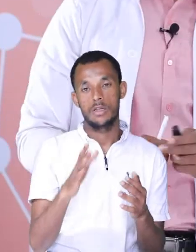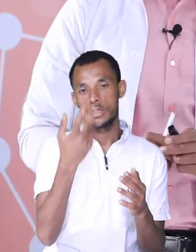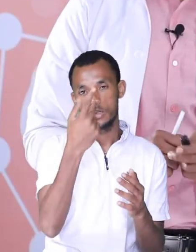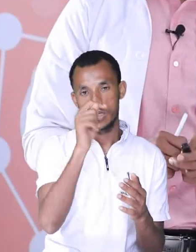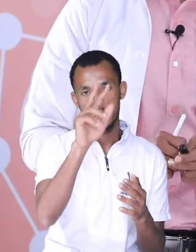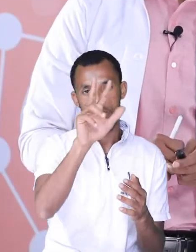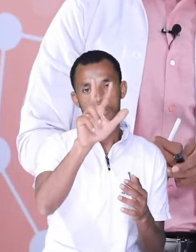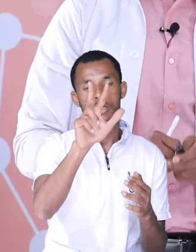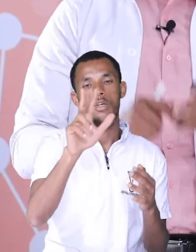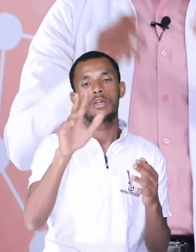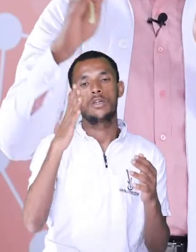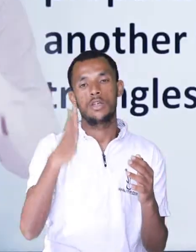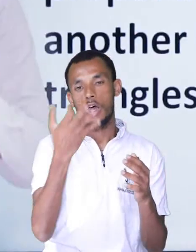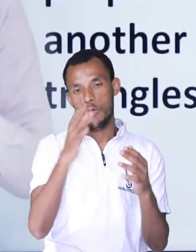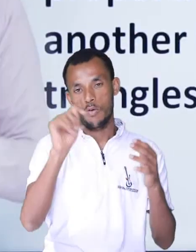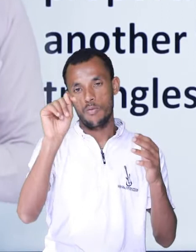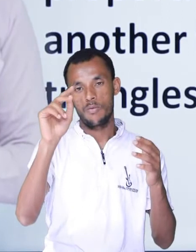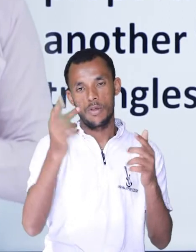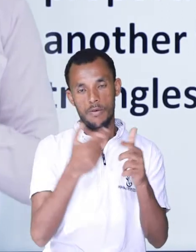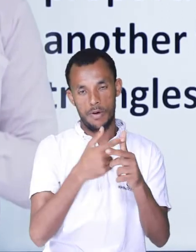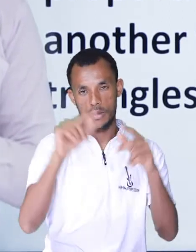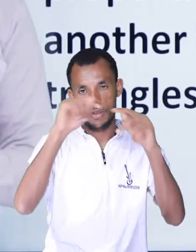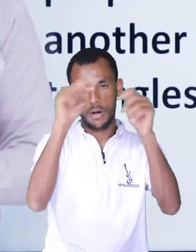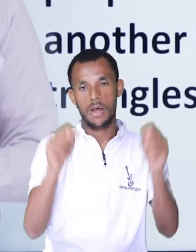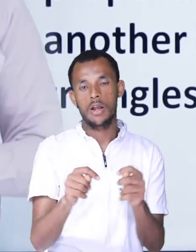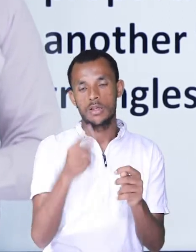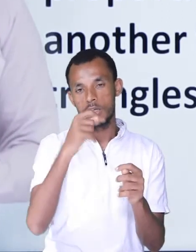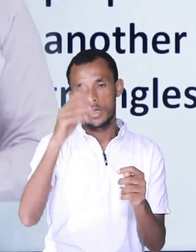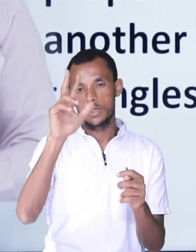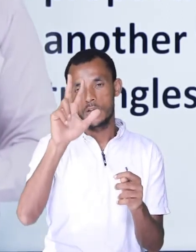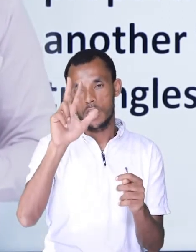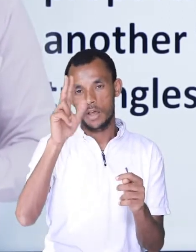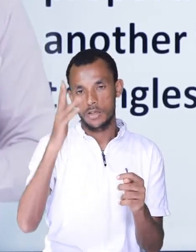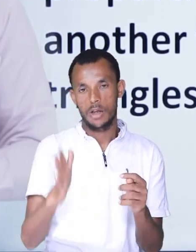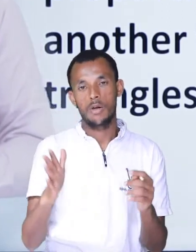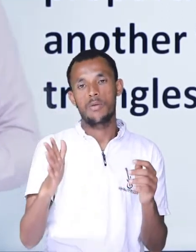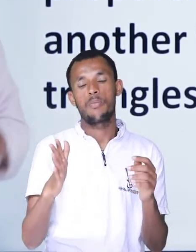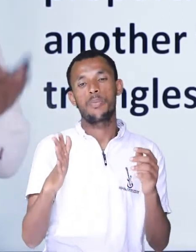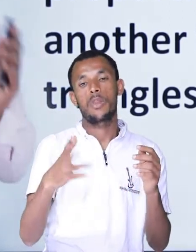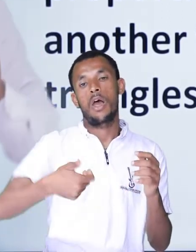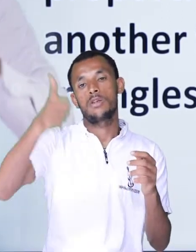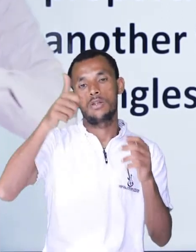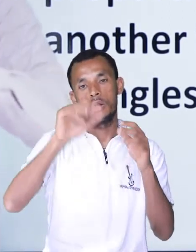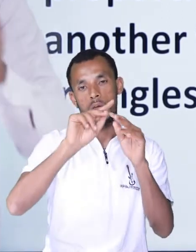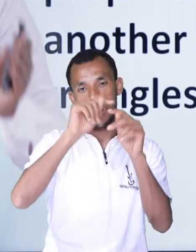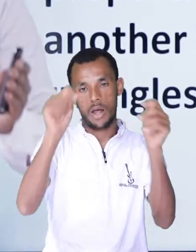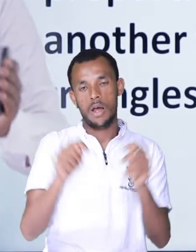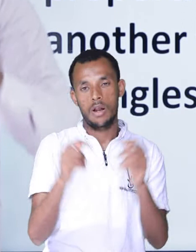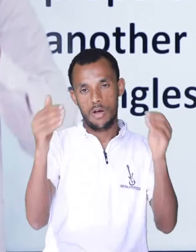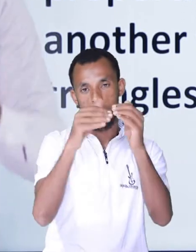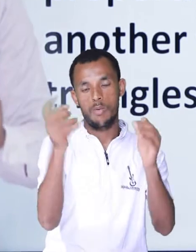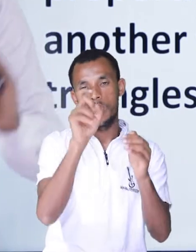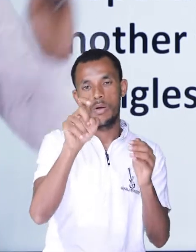of the first triangle have to be proportional to the three sides of the second triangle. So without checking their